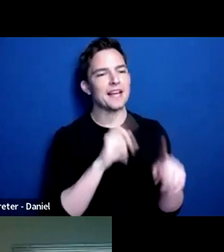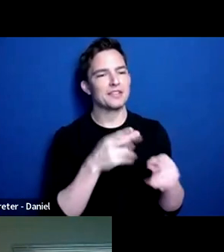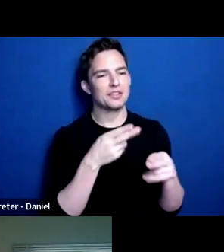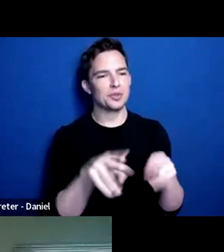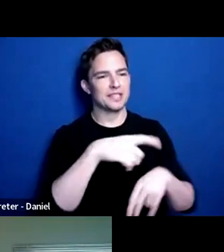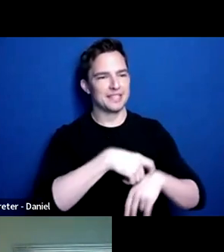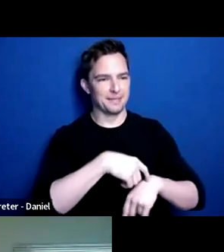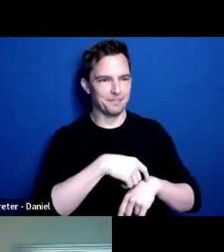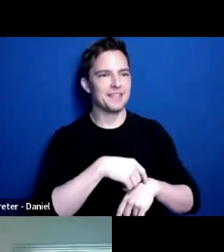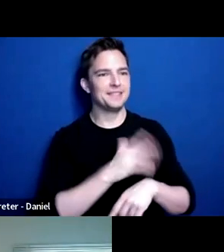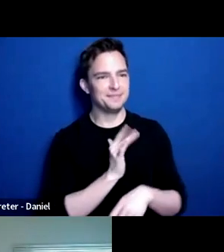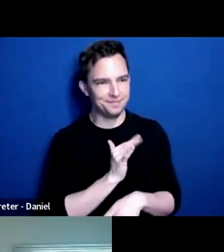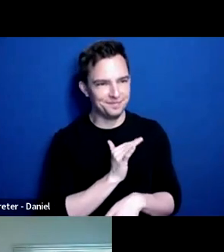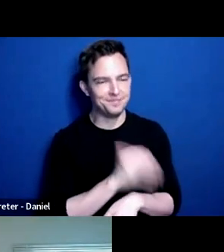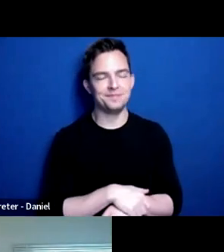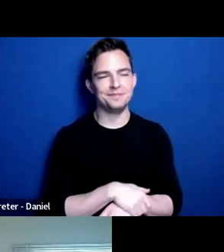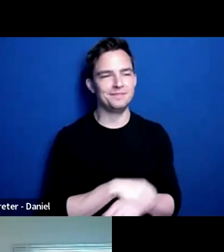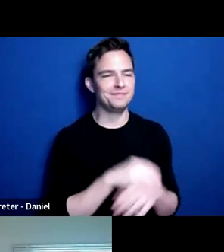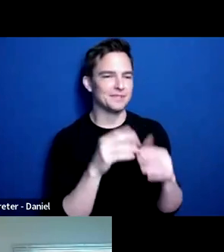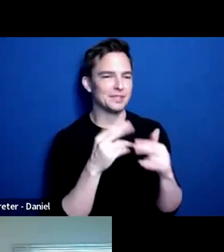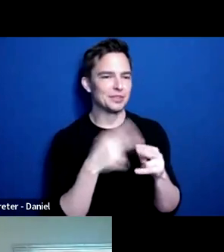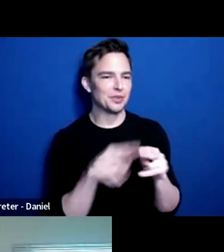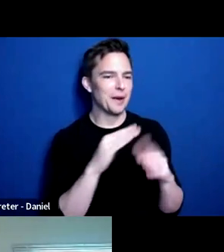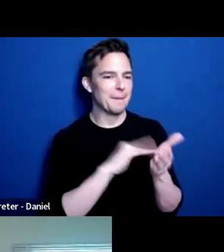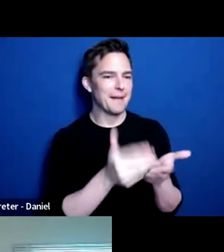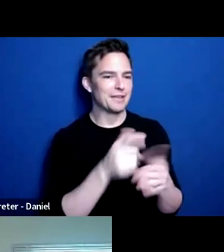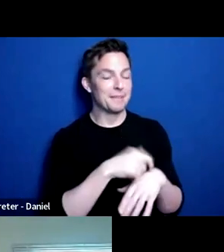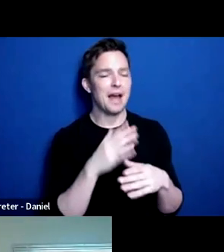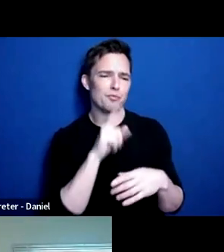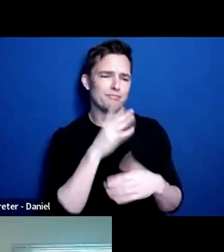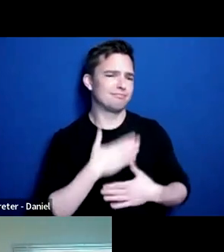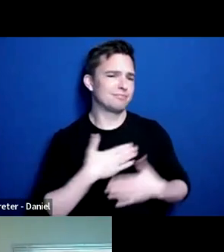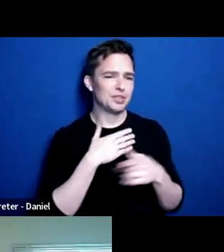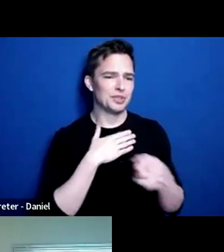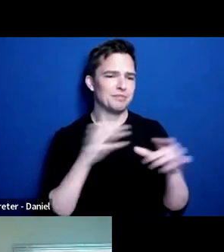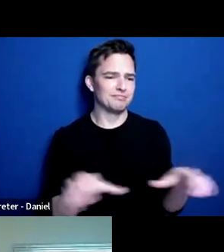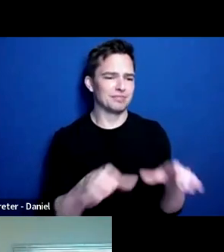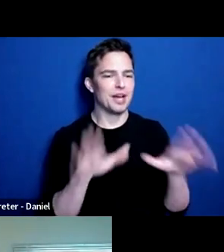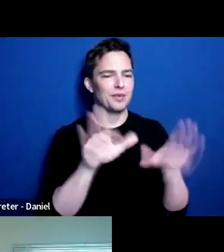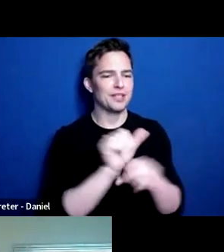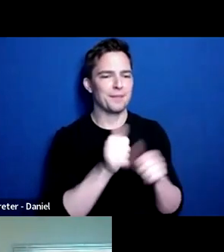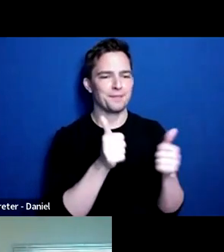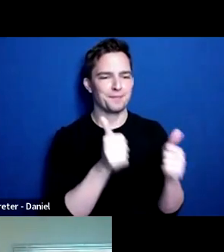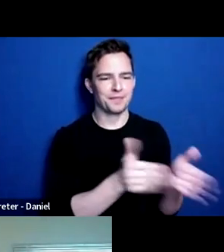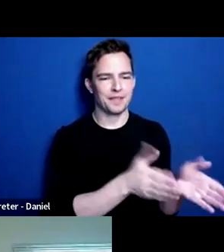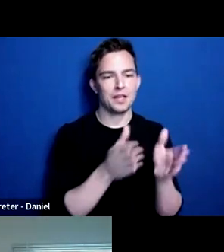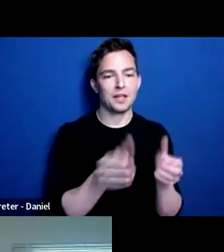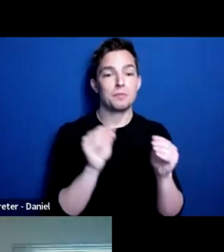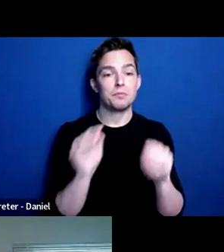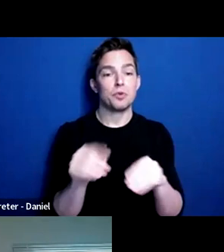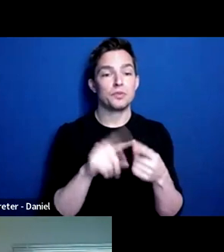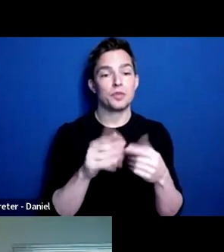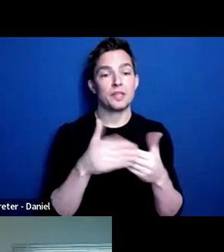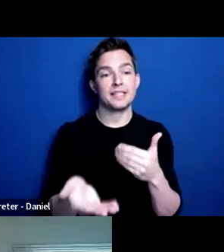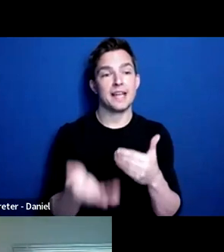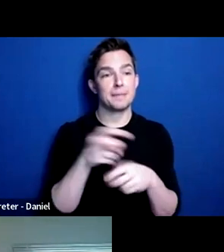short amount of time. I so appreciate how we have to do that. You did a great job. And moving to our